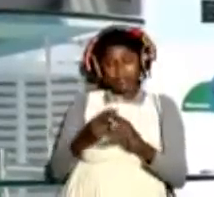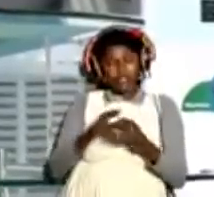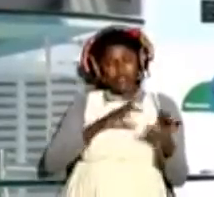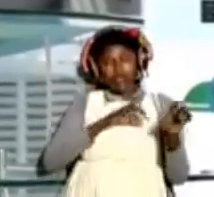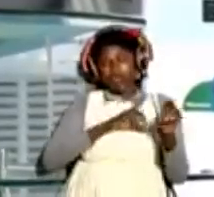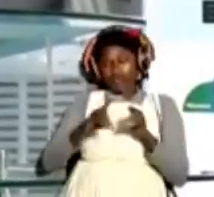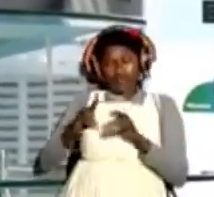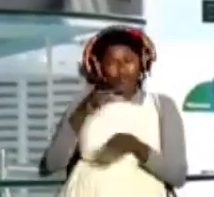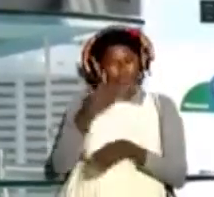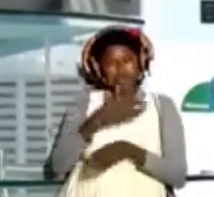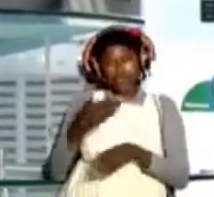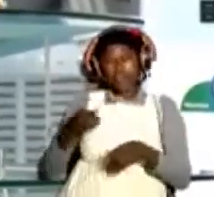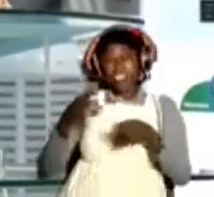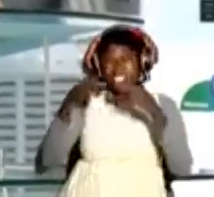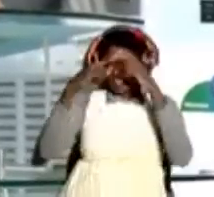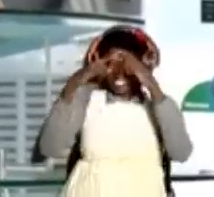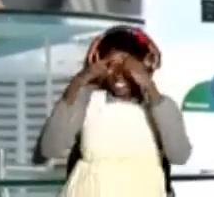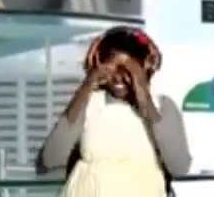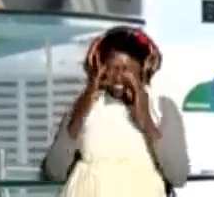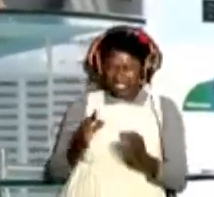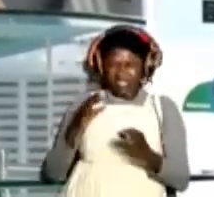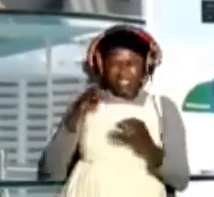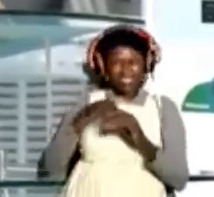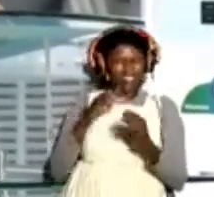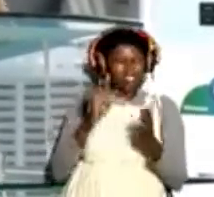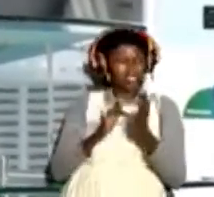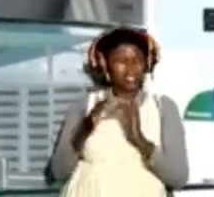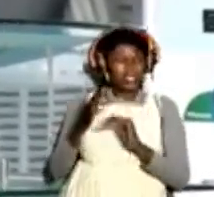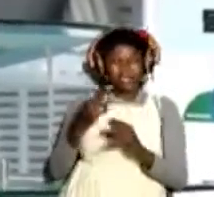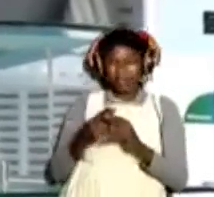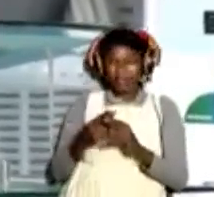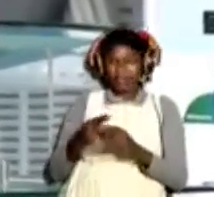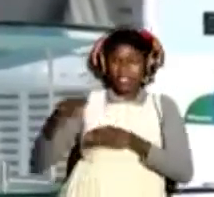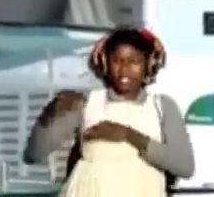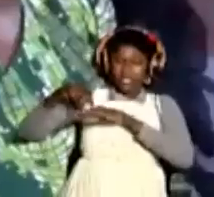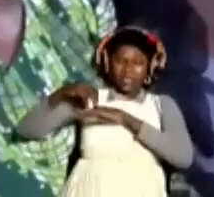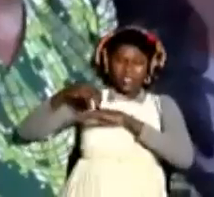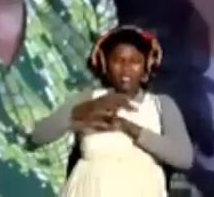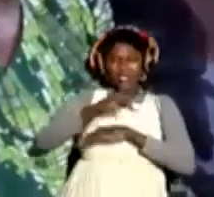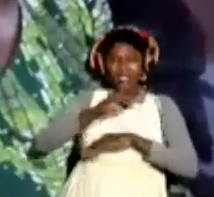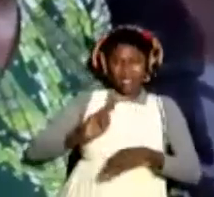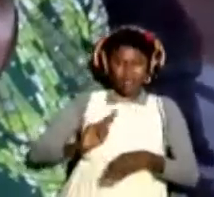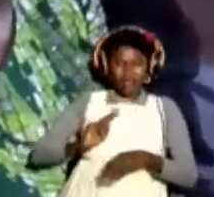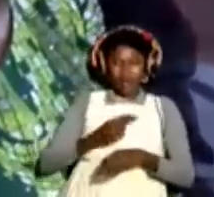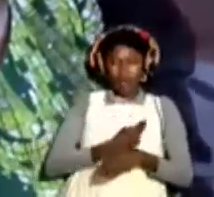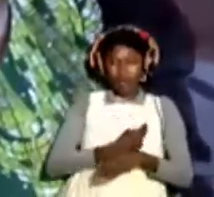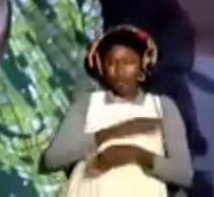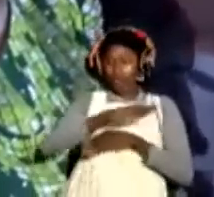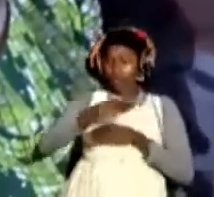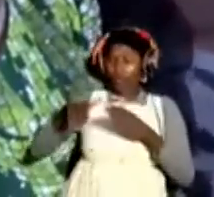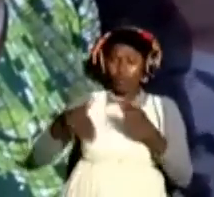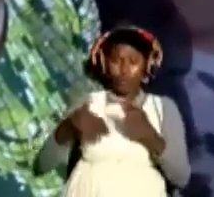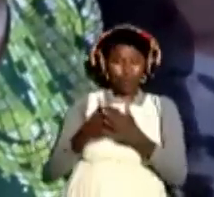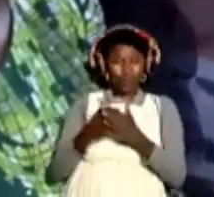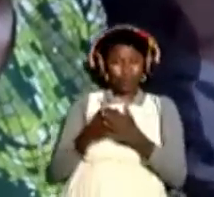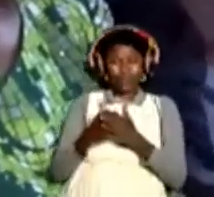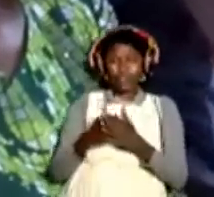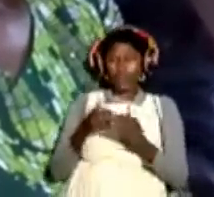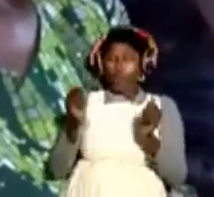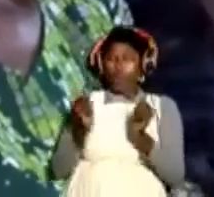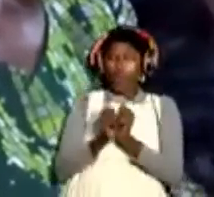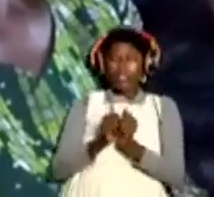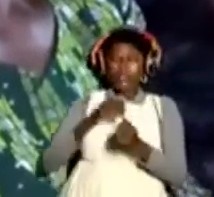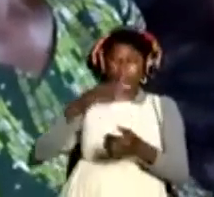Do something deliberate with our lives. Send us forth out of this conference, O God, with